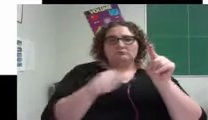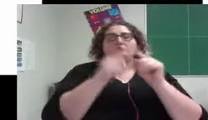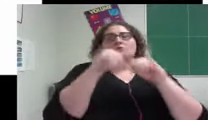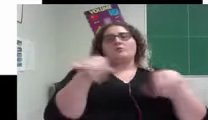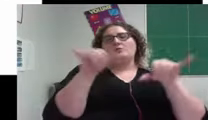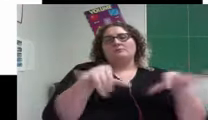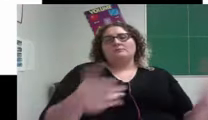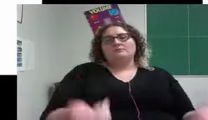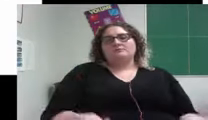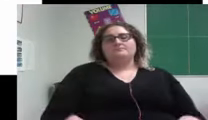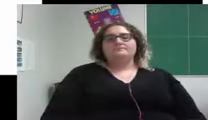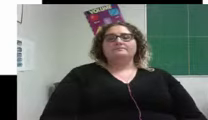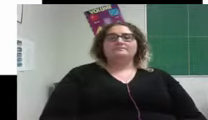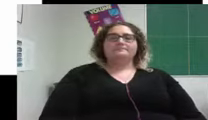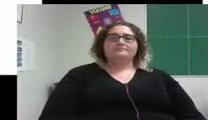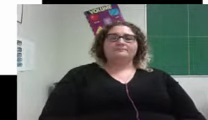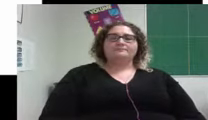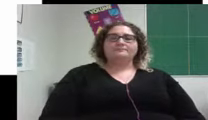Congruent supplements theorem.